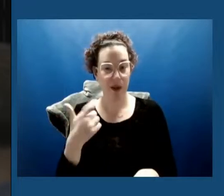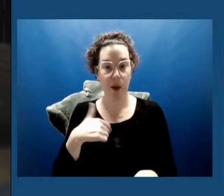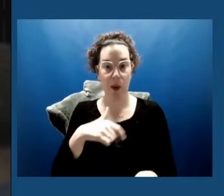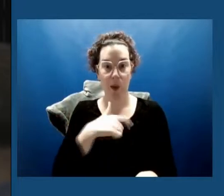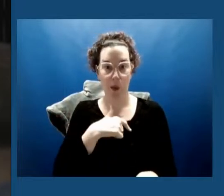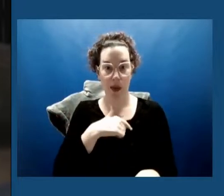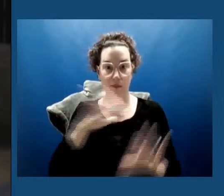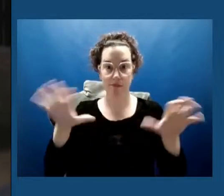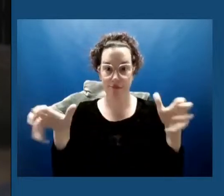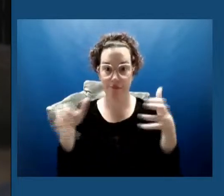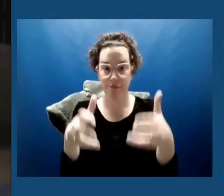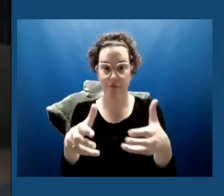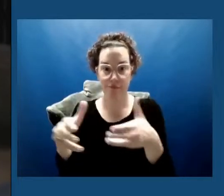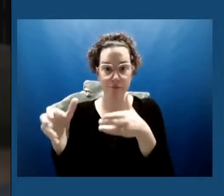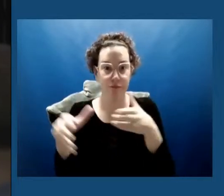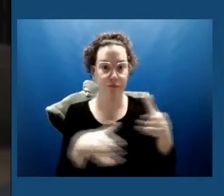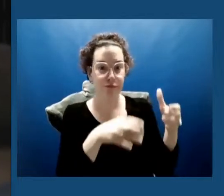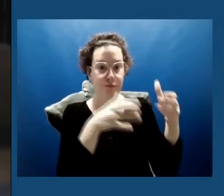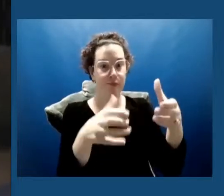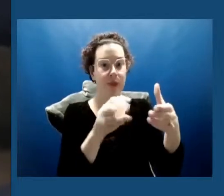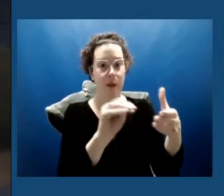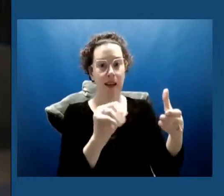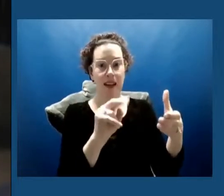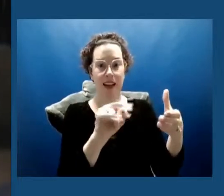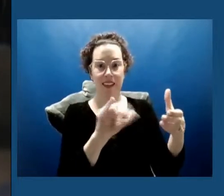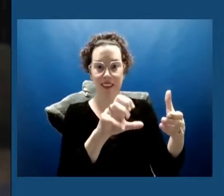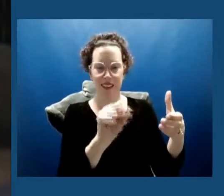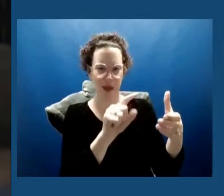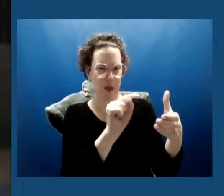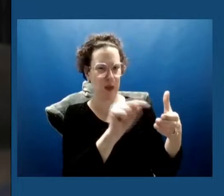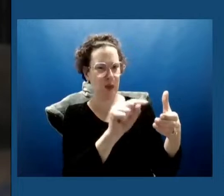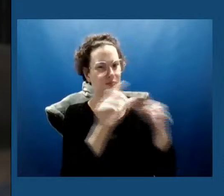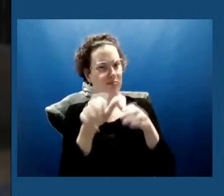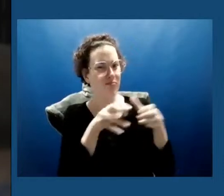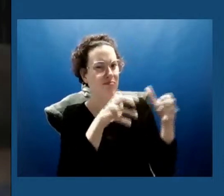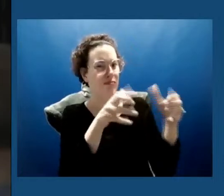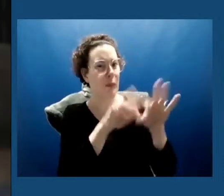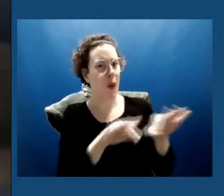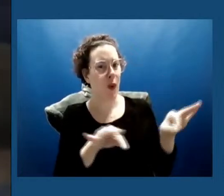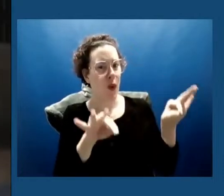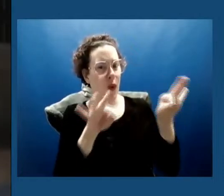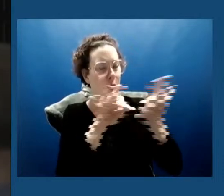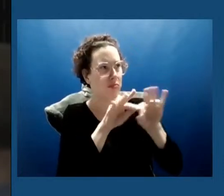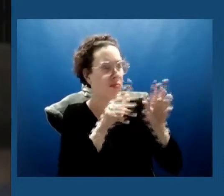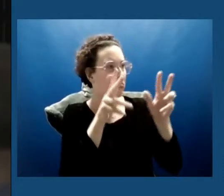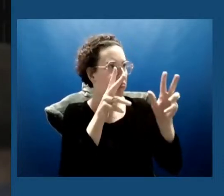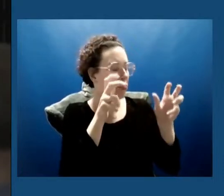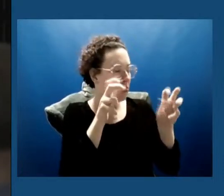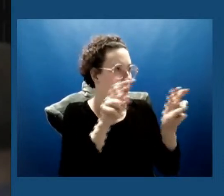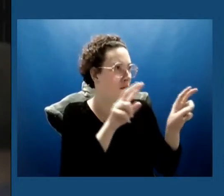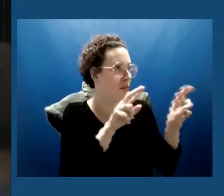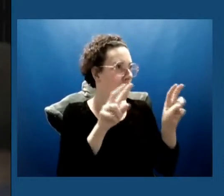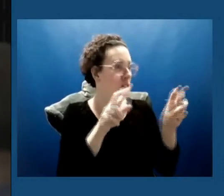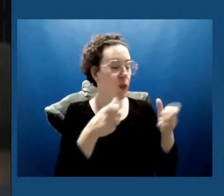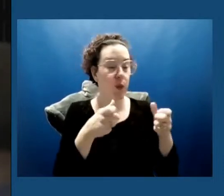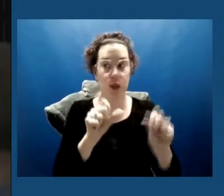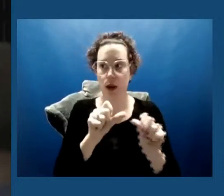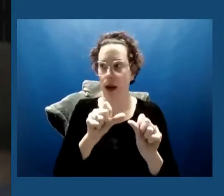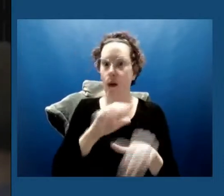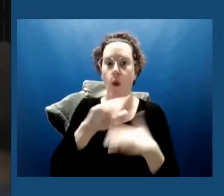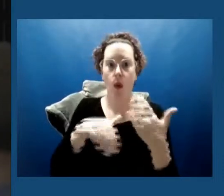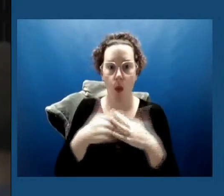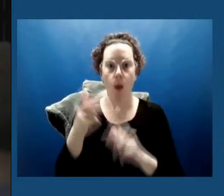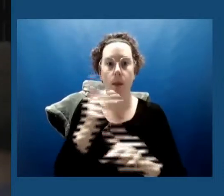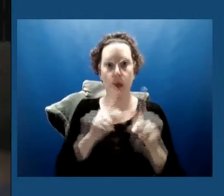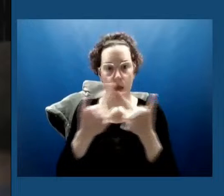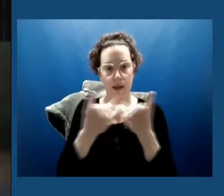trip to Manassas. It was really important, and we tried to get everybody to go at the same time.